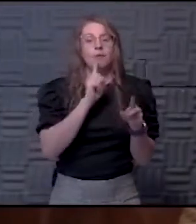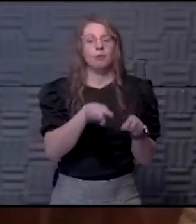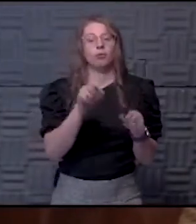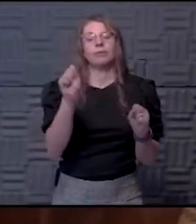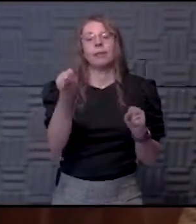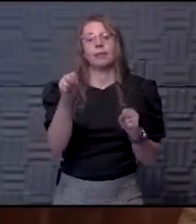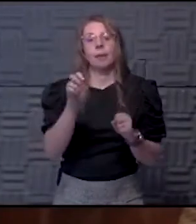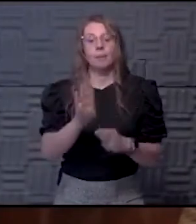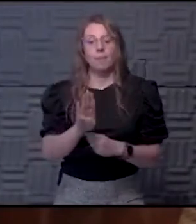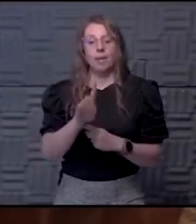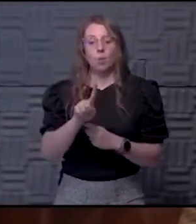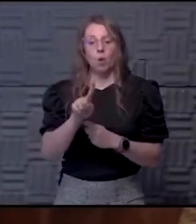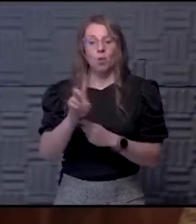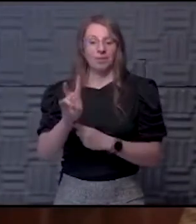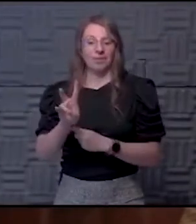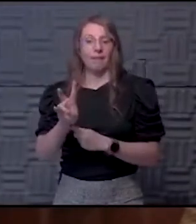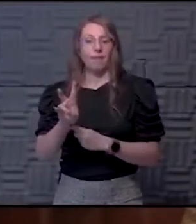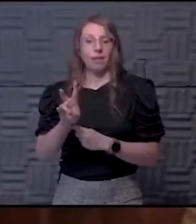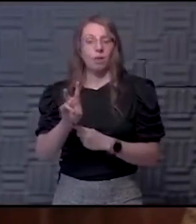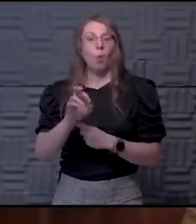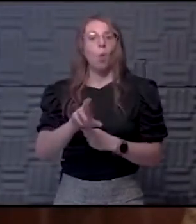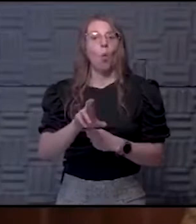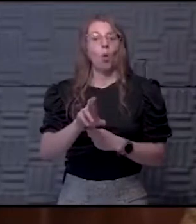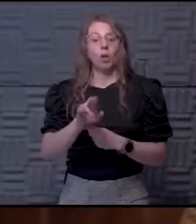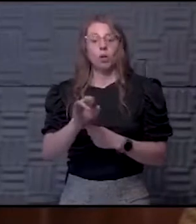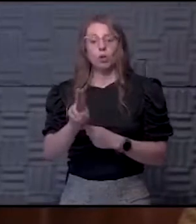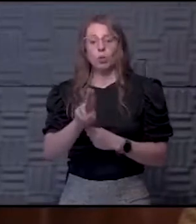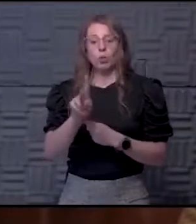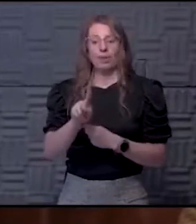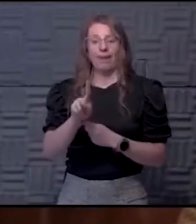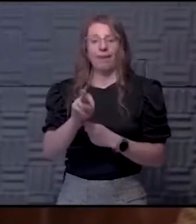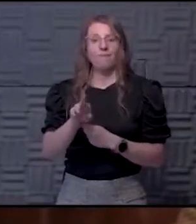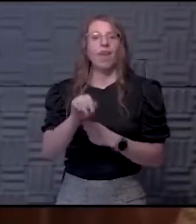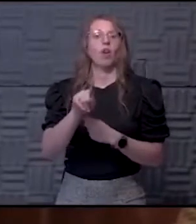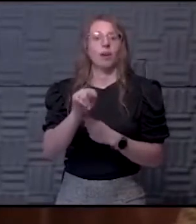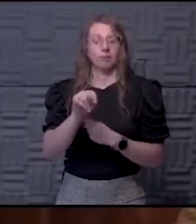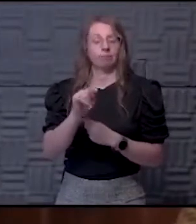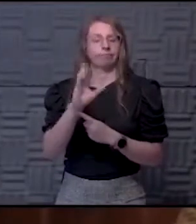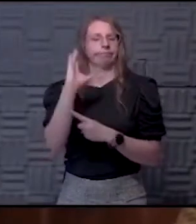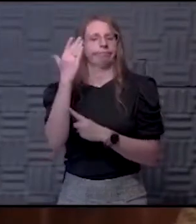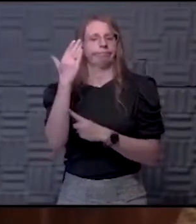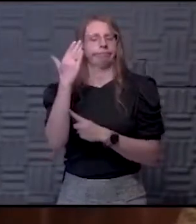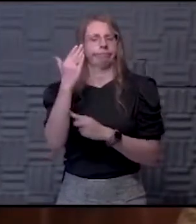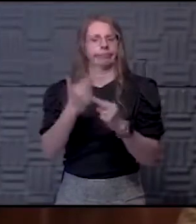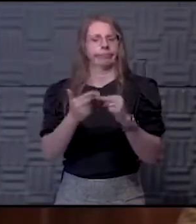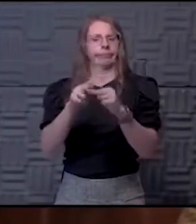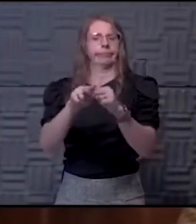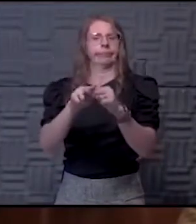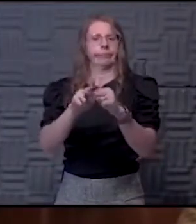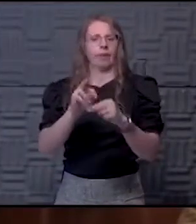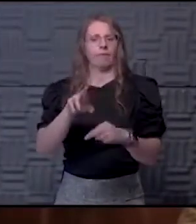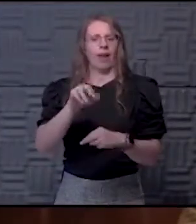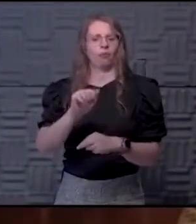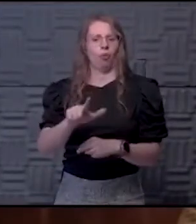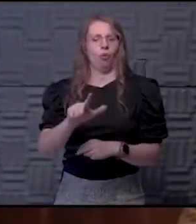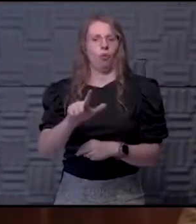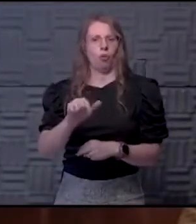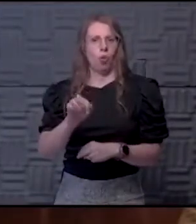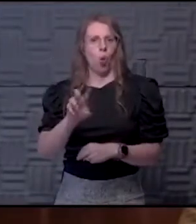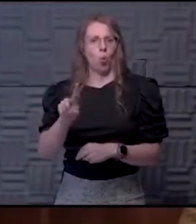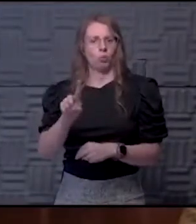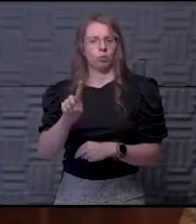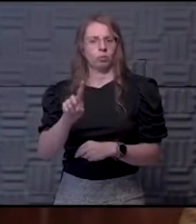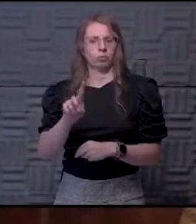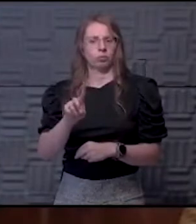the B117 or so-called UK variant appears to increase viral load by as much